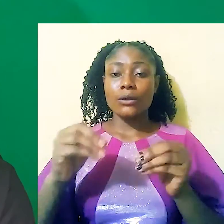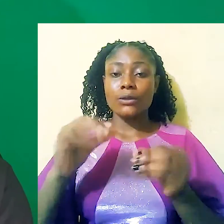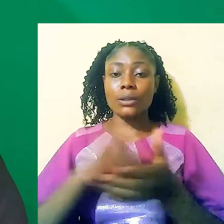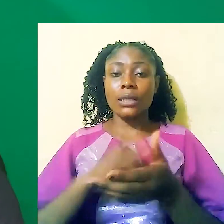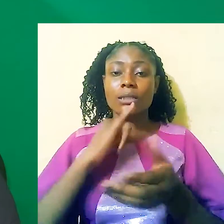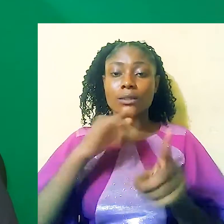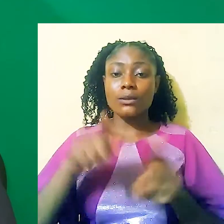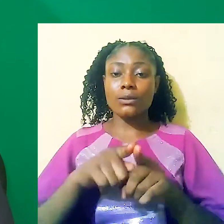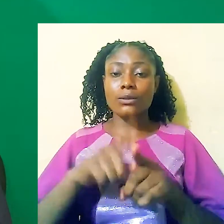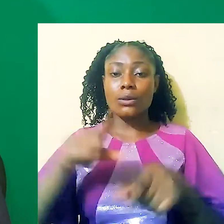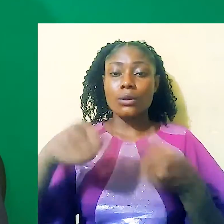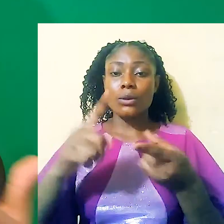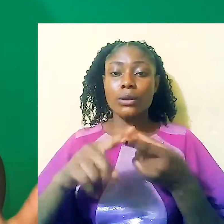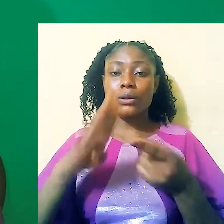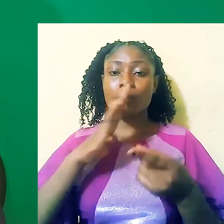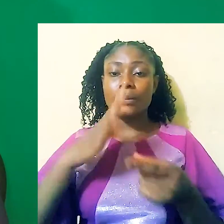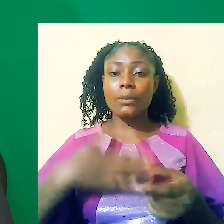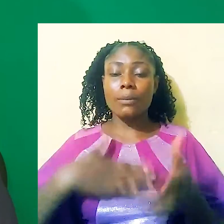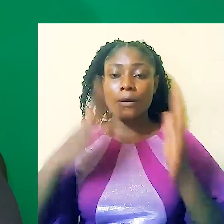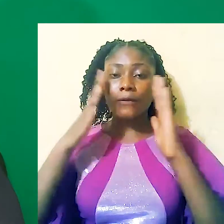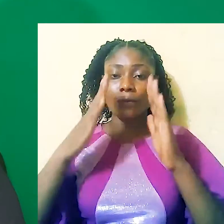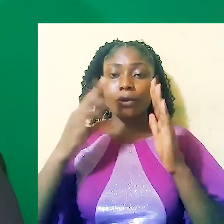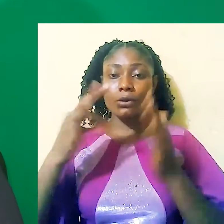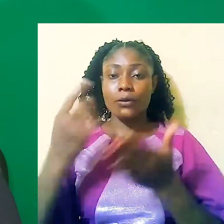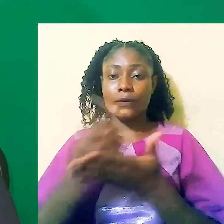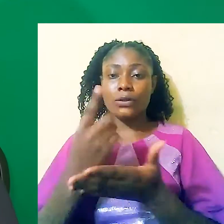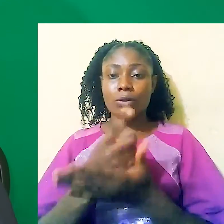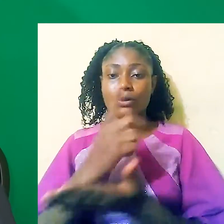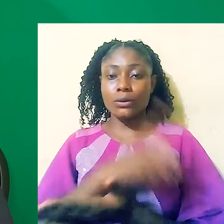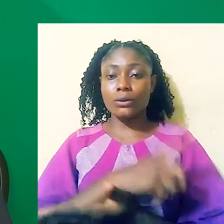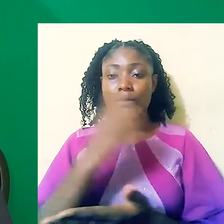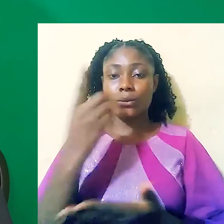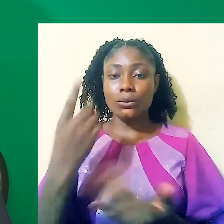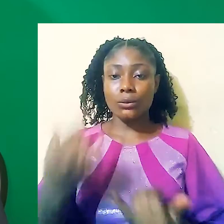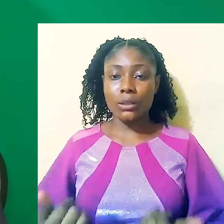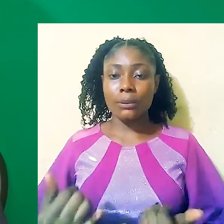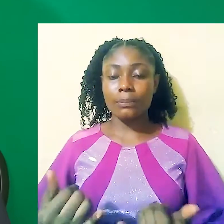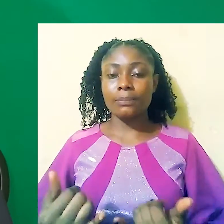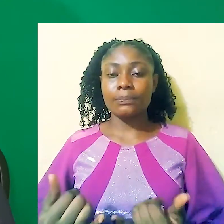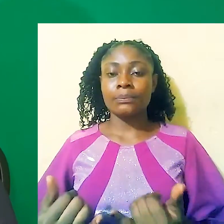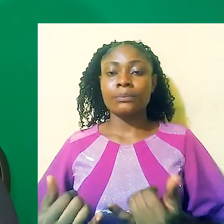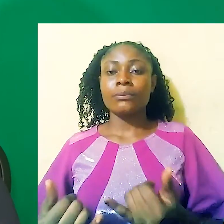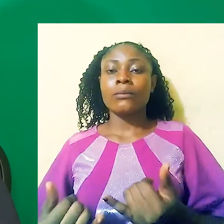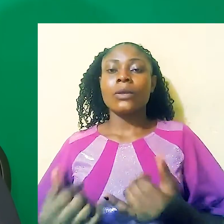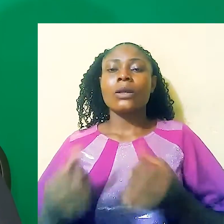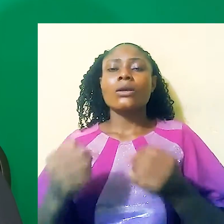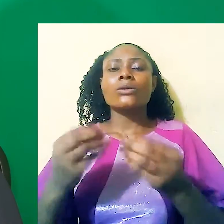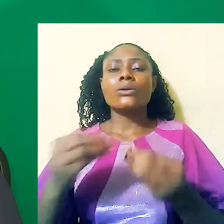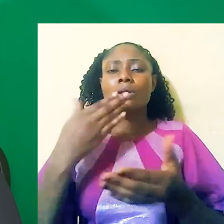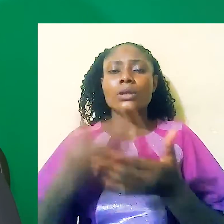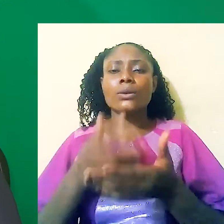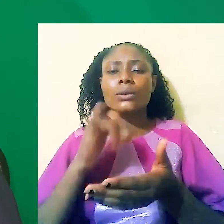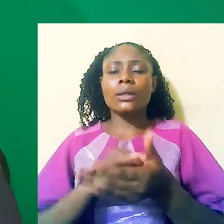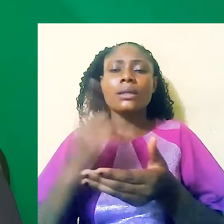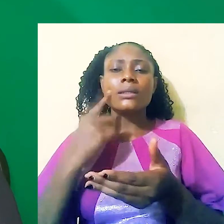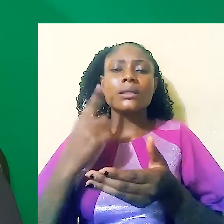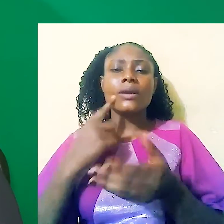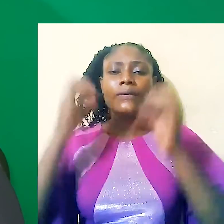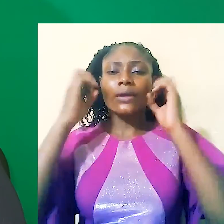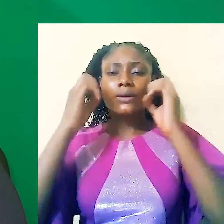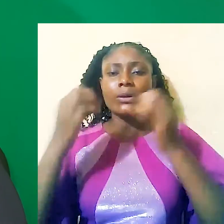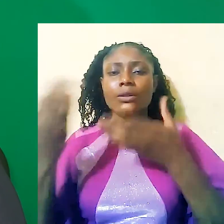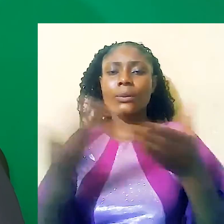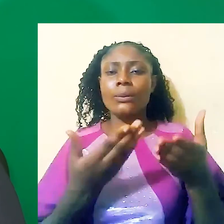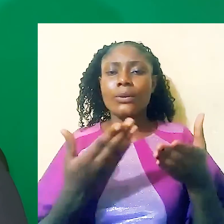of deaf children. So that is also going to be the focus of my discussion today. So the